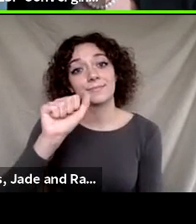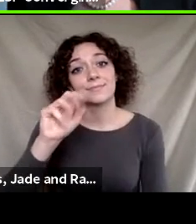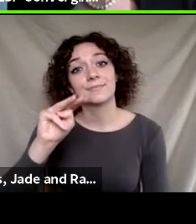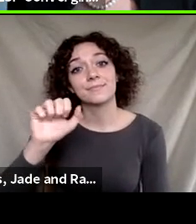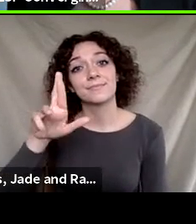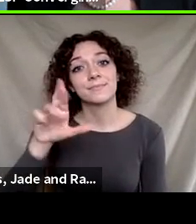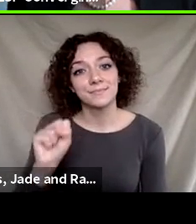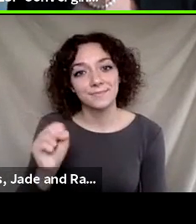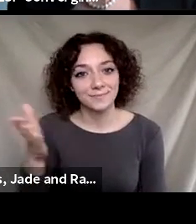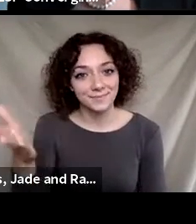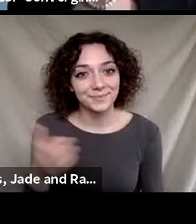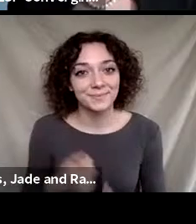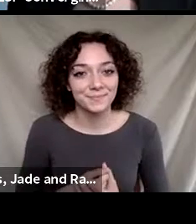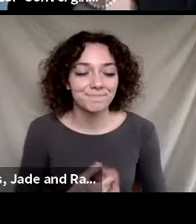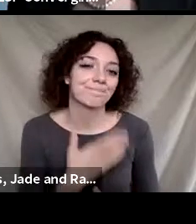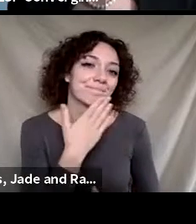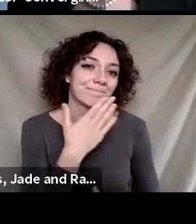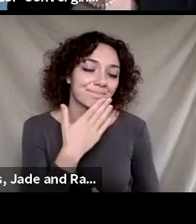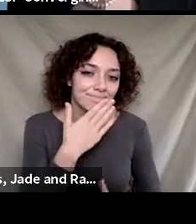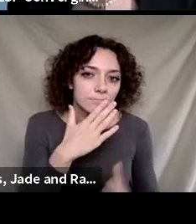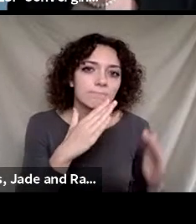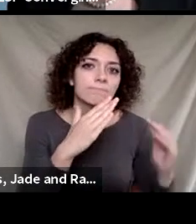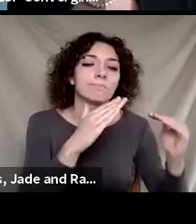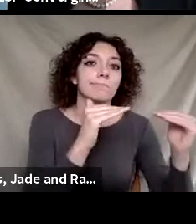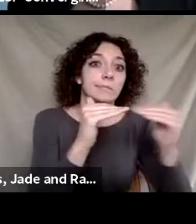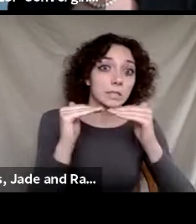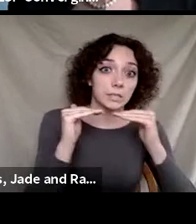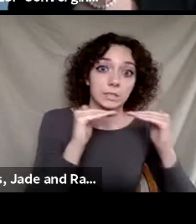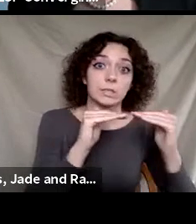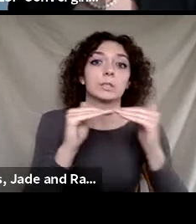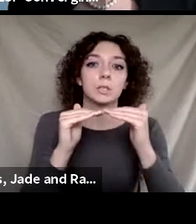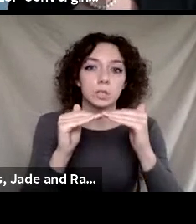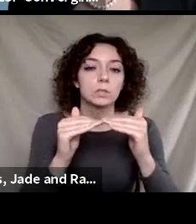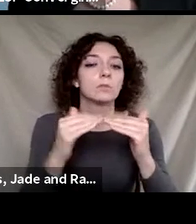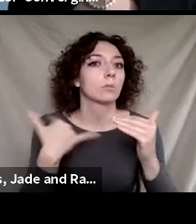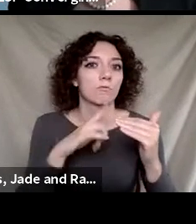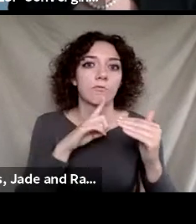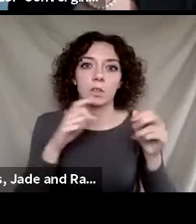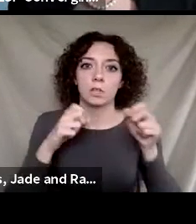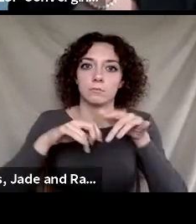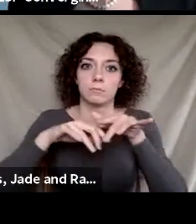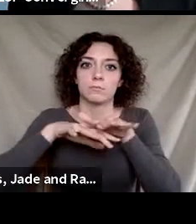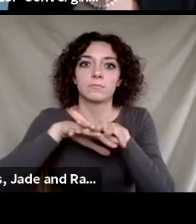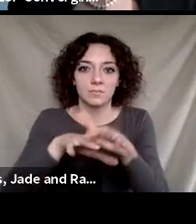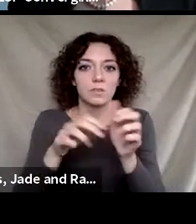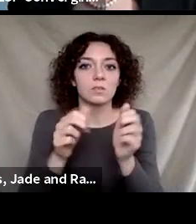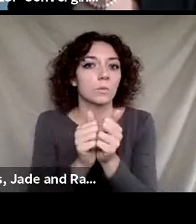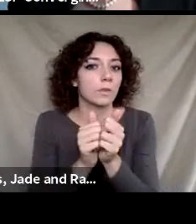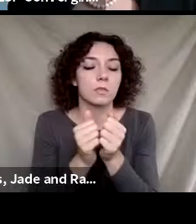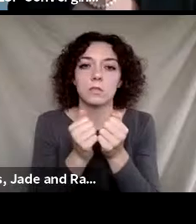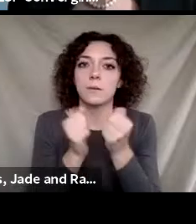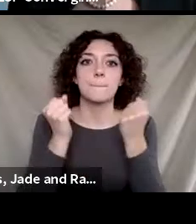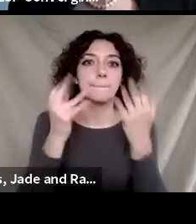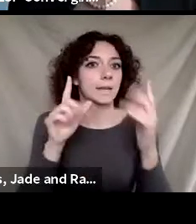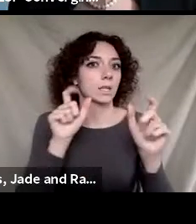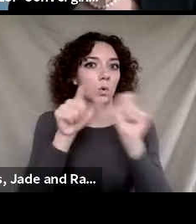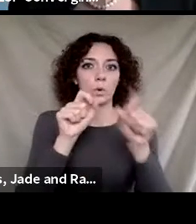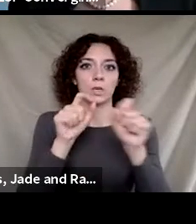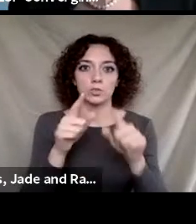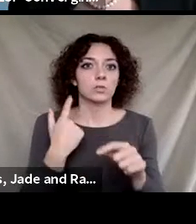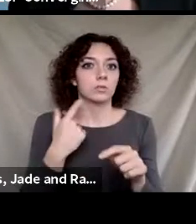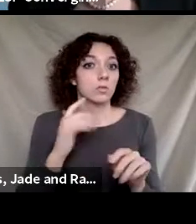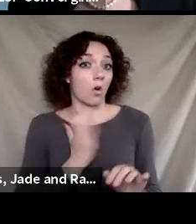Thanks. Equity and justice are weaved through a lot of the research questions that we ask in our